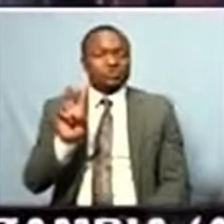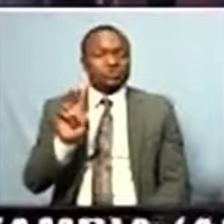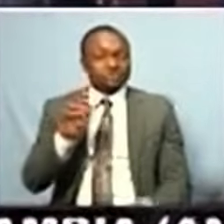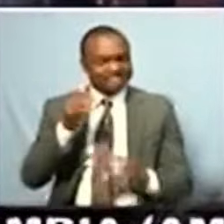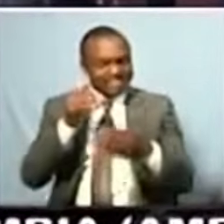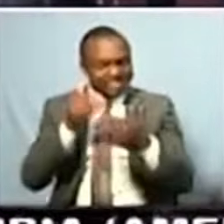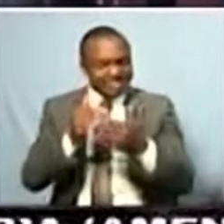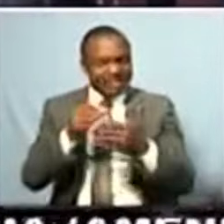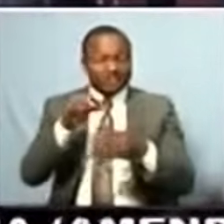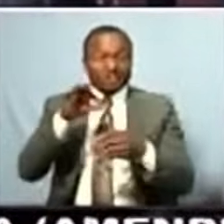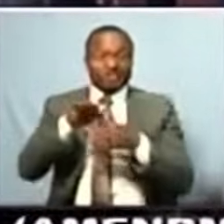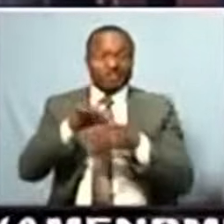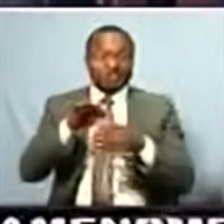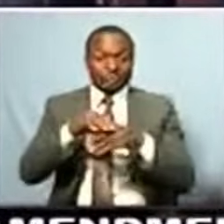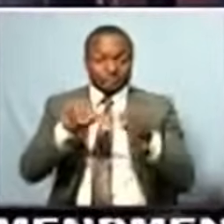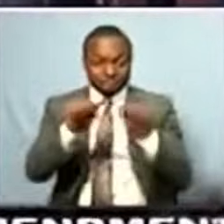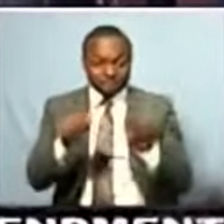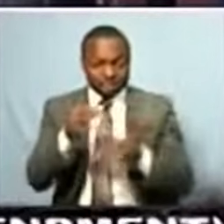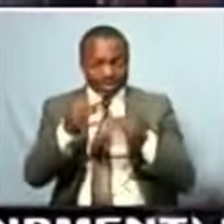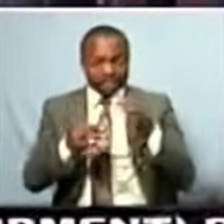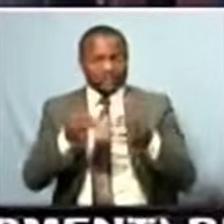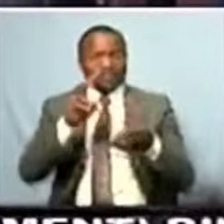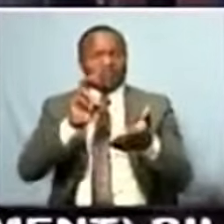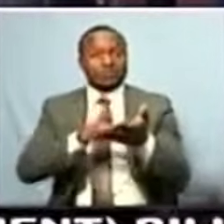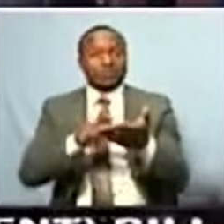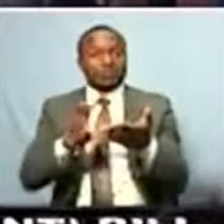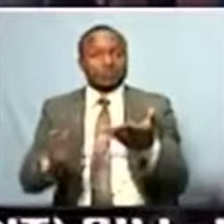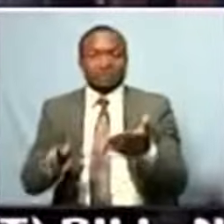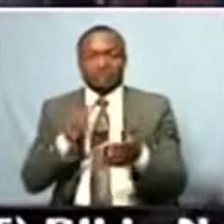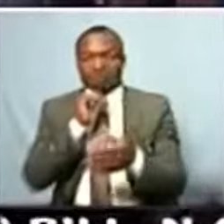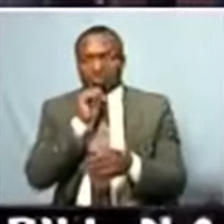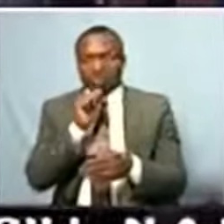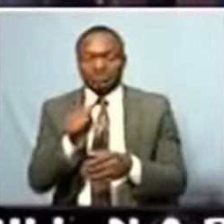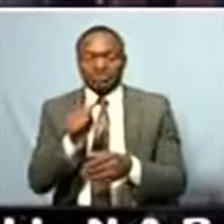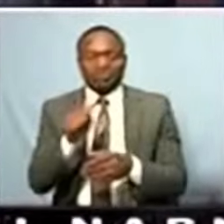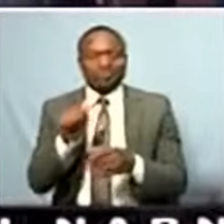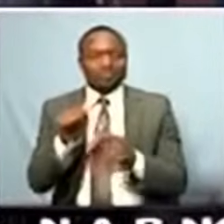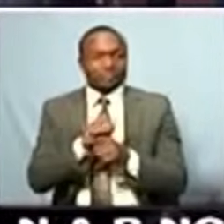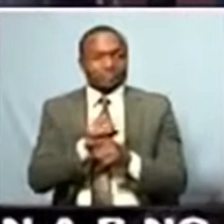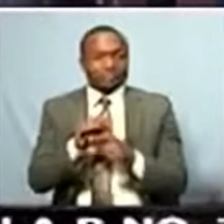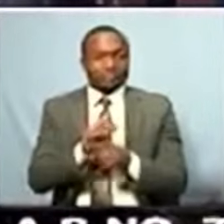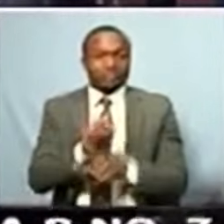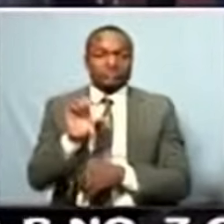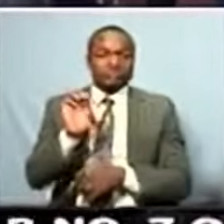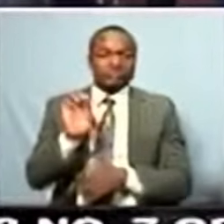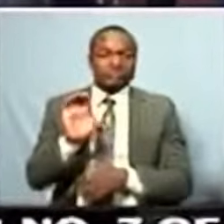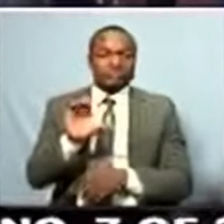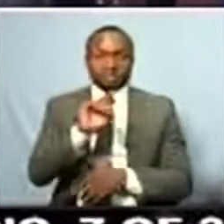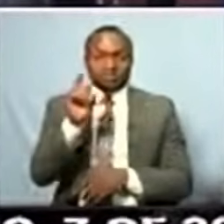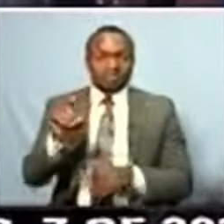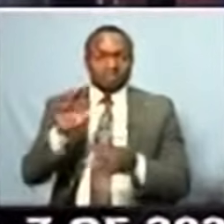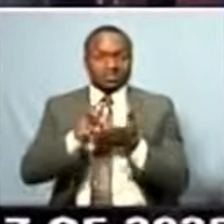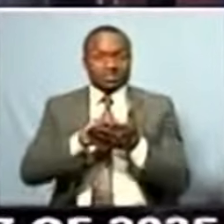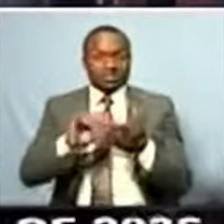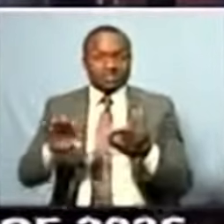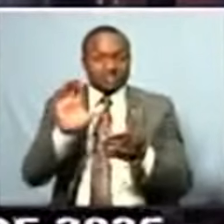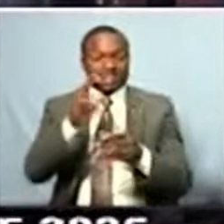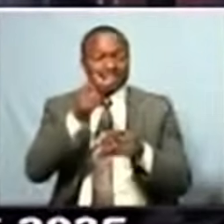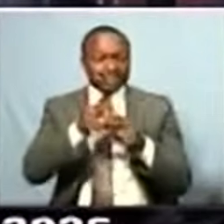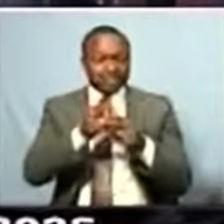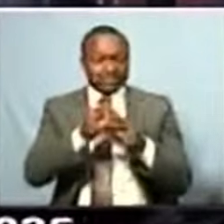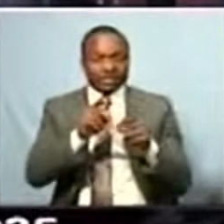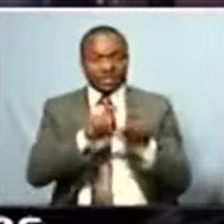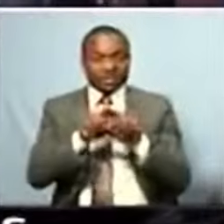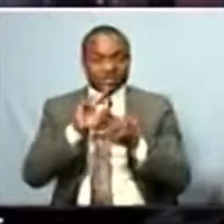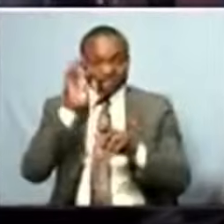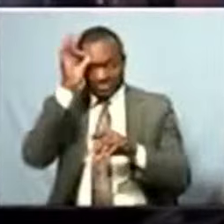elections, such that even if they withdraw, it's not practical for ECZ to remove their name and face from the